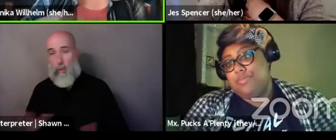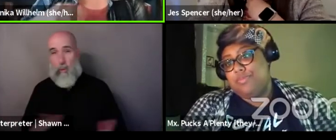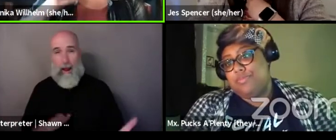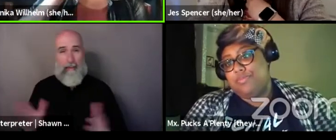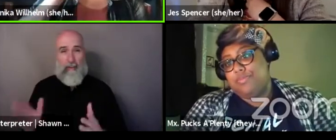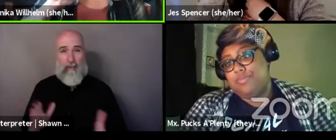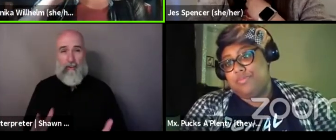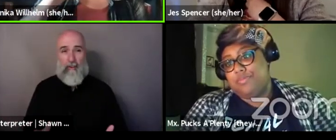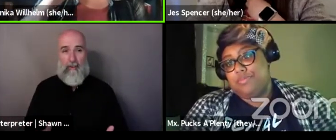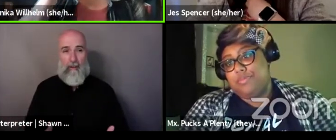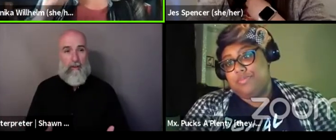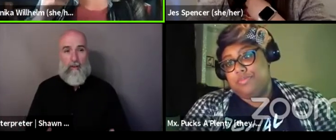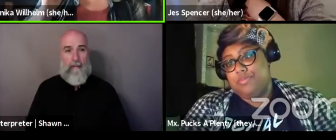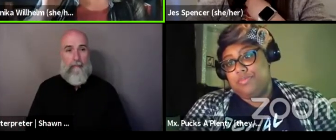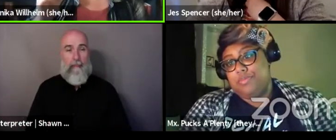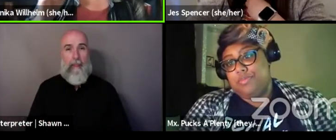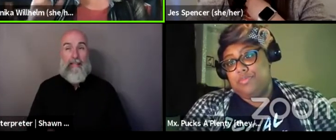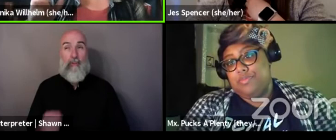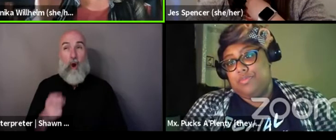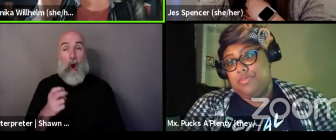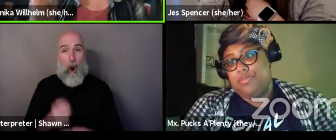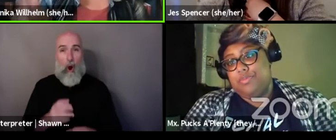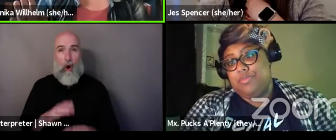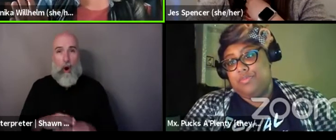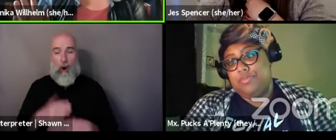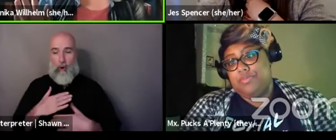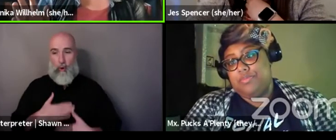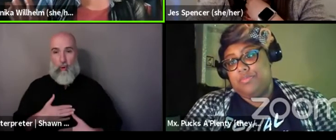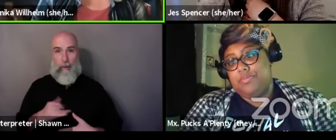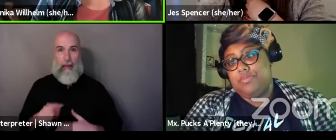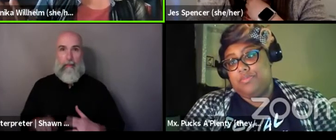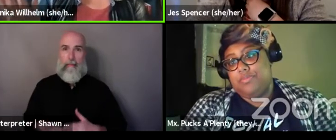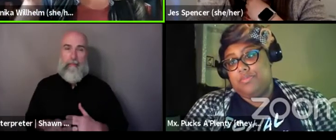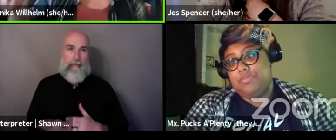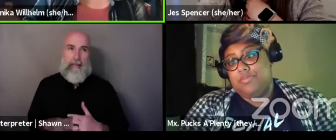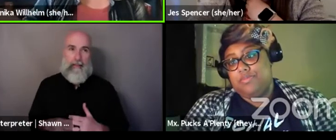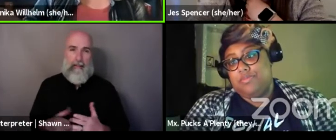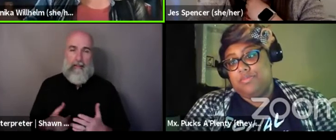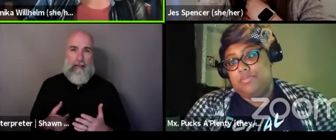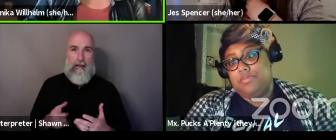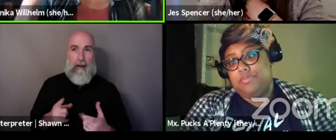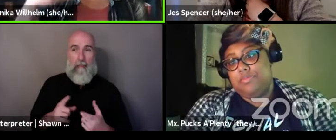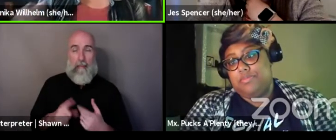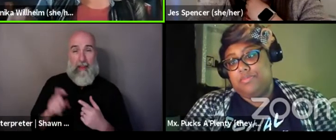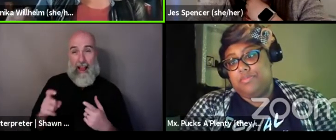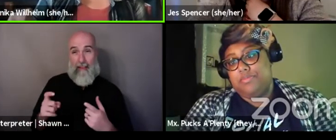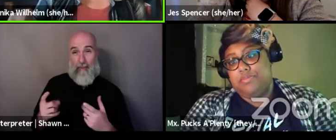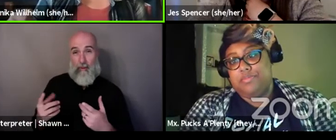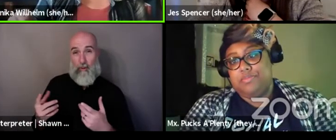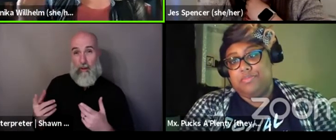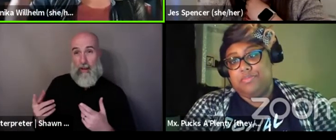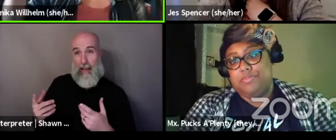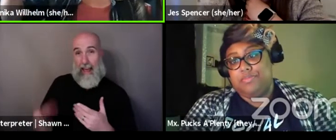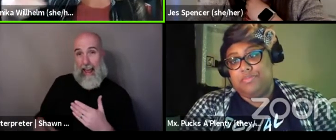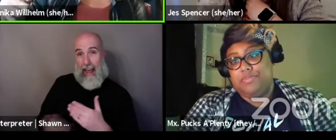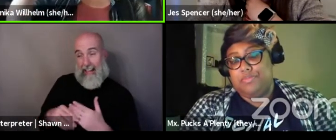like, it's hard on a human being to begin with to do that. To then have to integrate tiny human